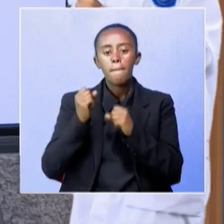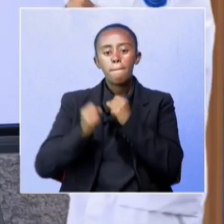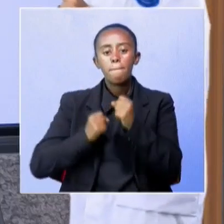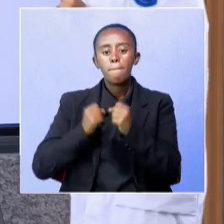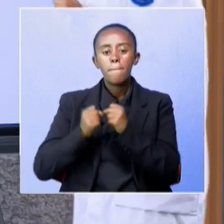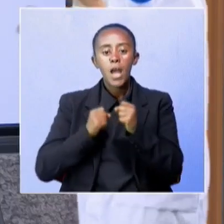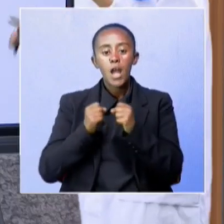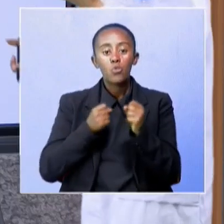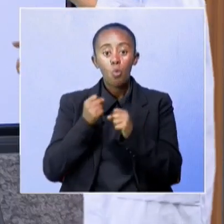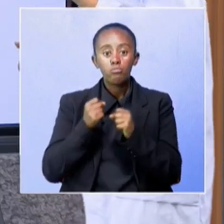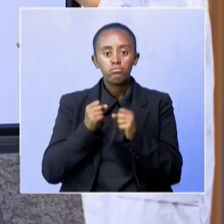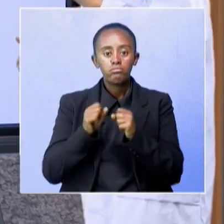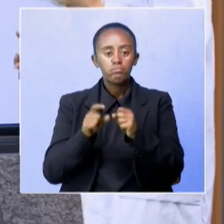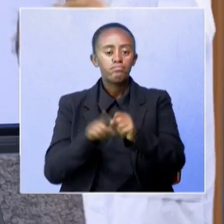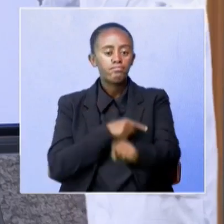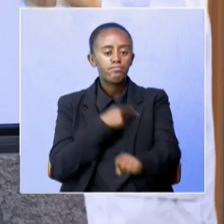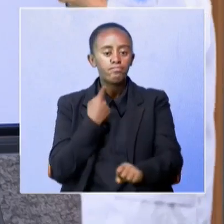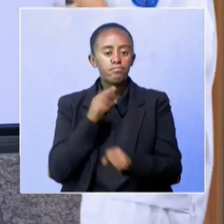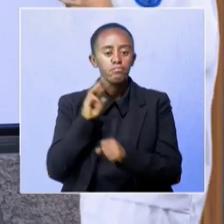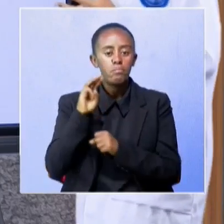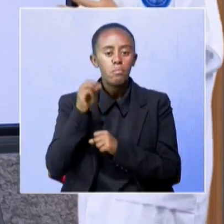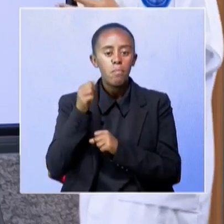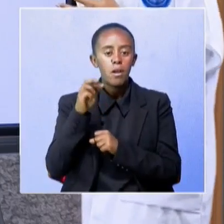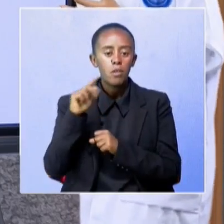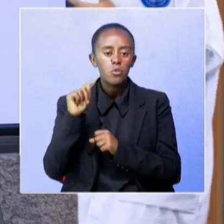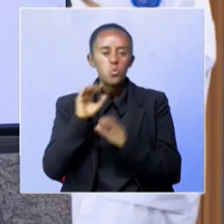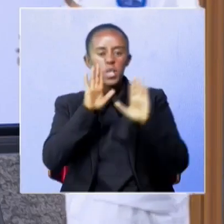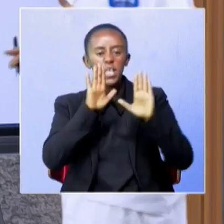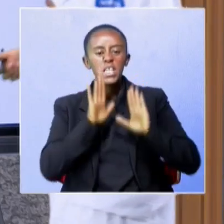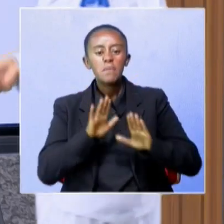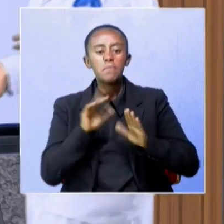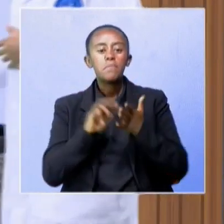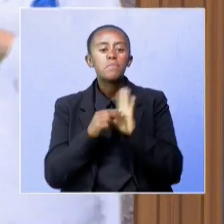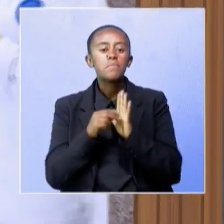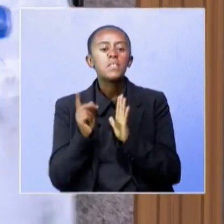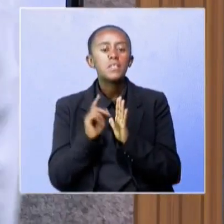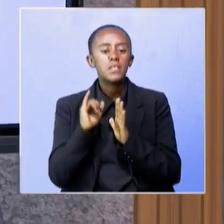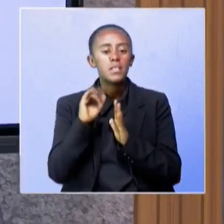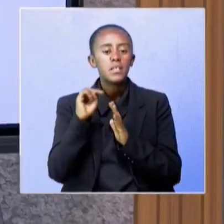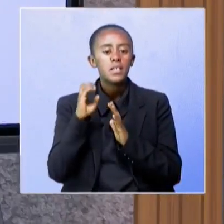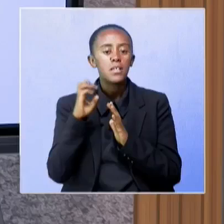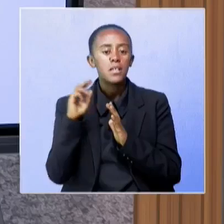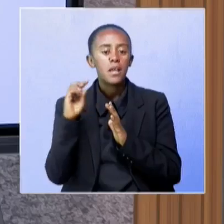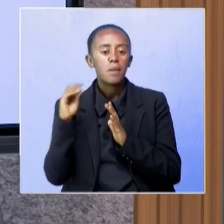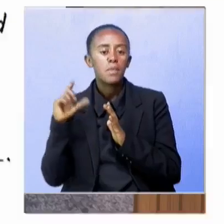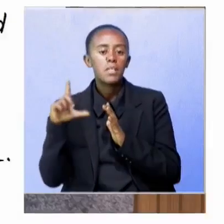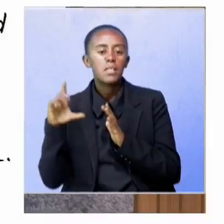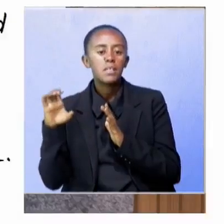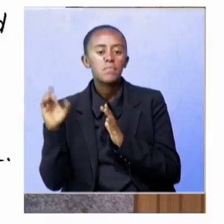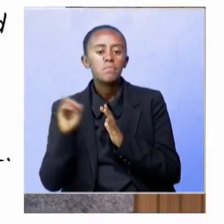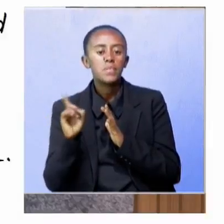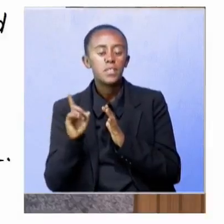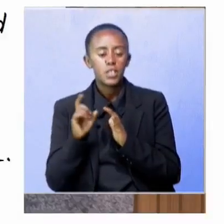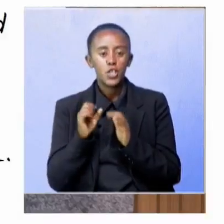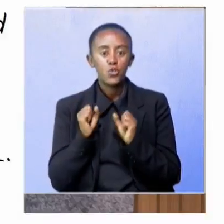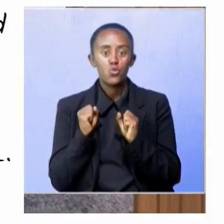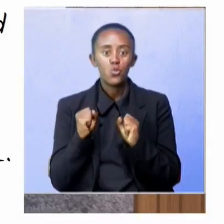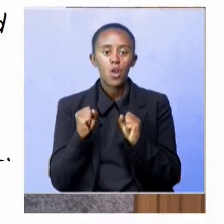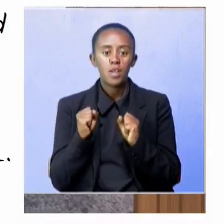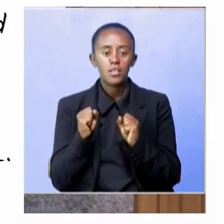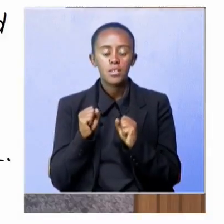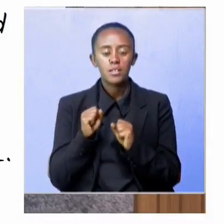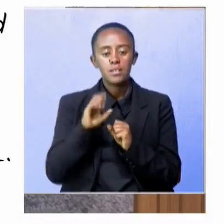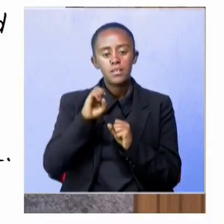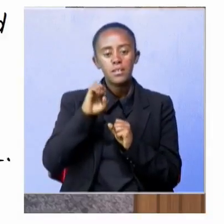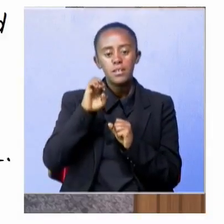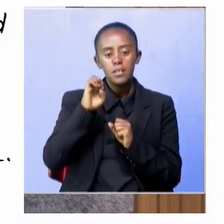ceremony. What do you think it is? Incredible what? Incredible what? Endurance.